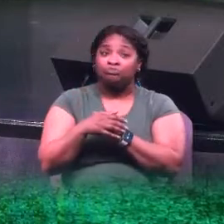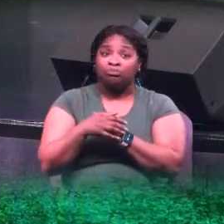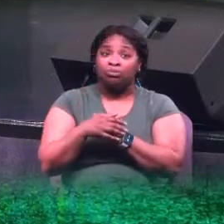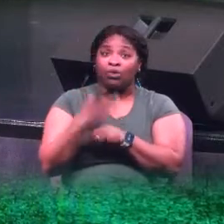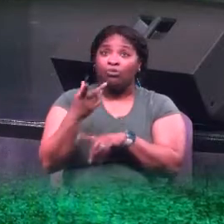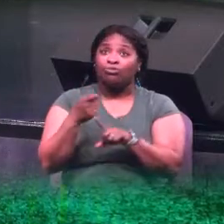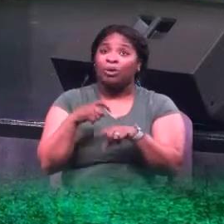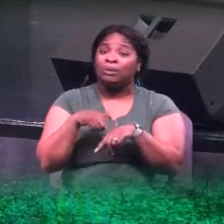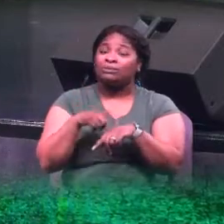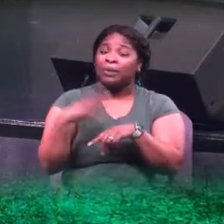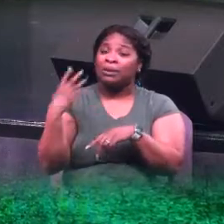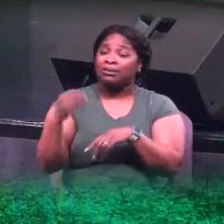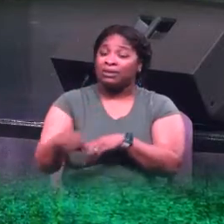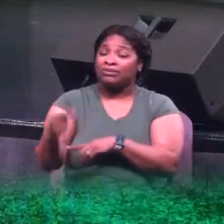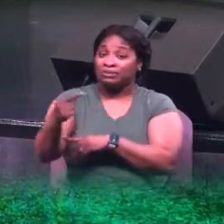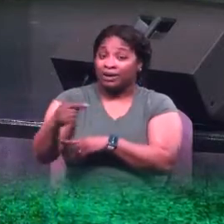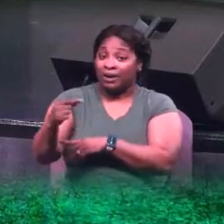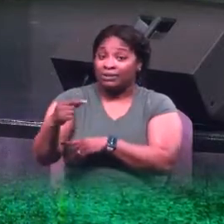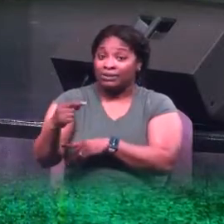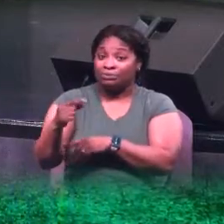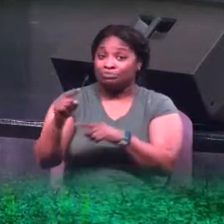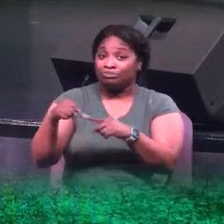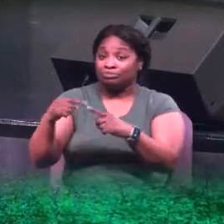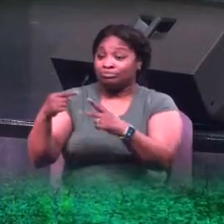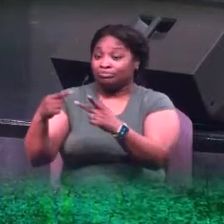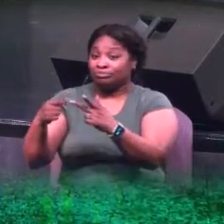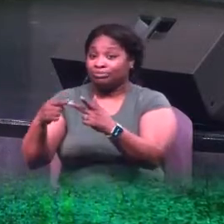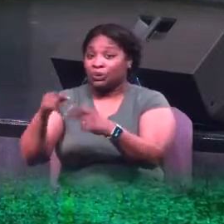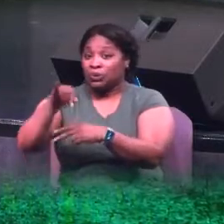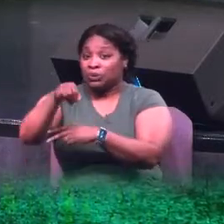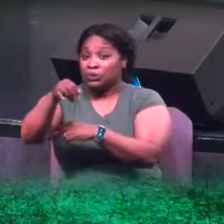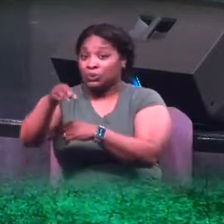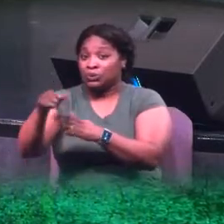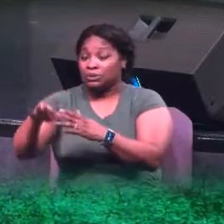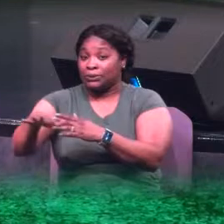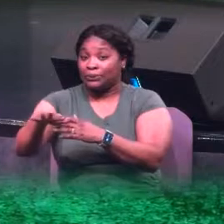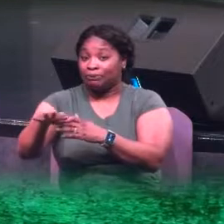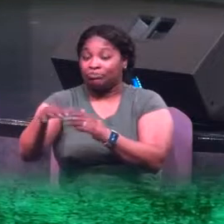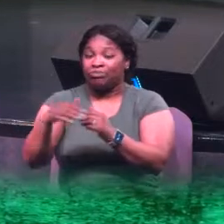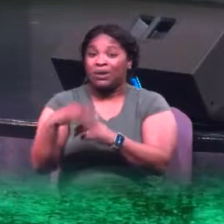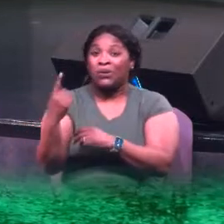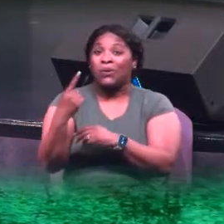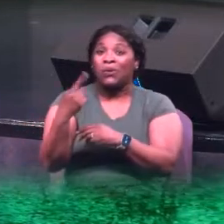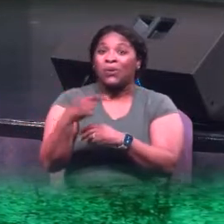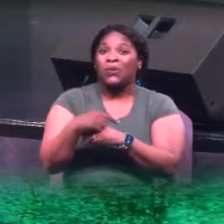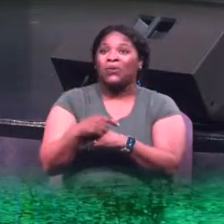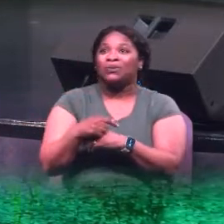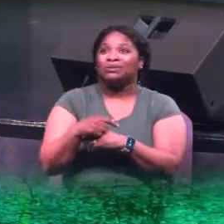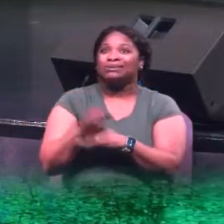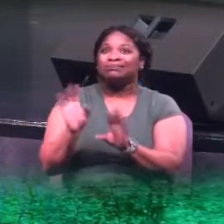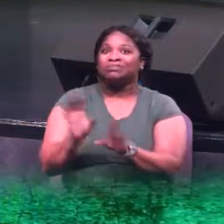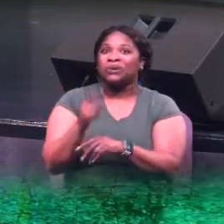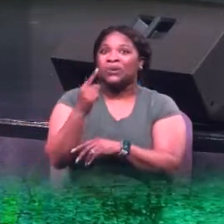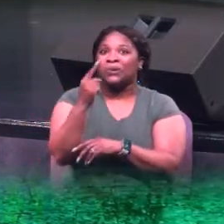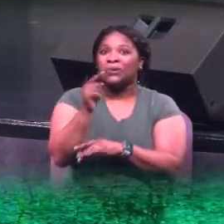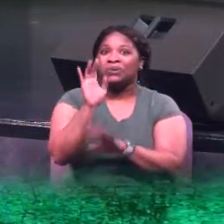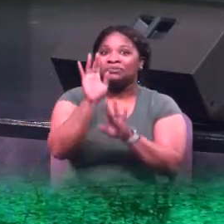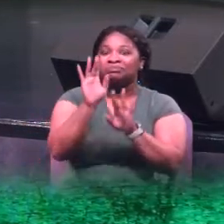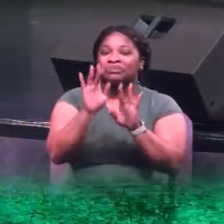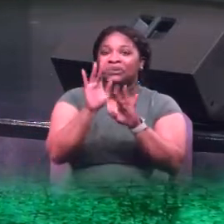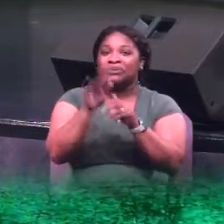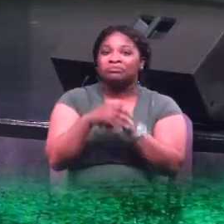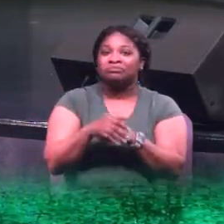leaves Galilee to the time he gets to Jerusalem, he only performs one miracle. He takes two blind